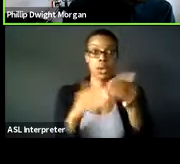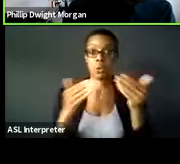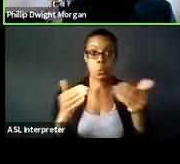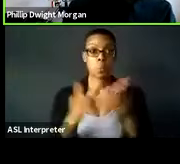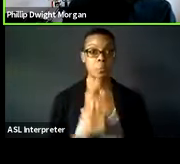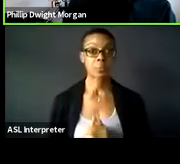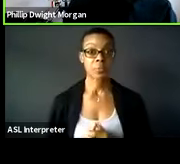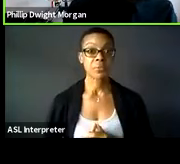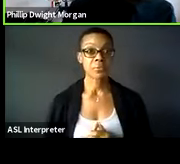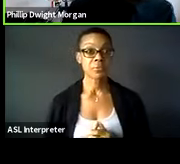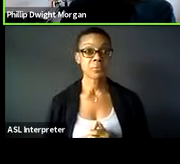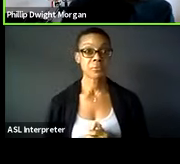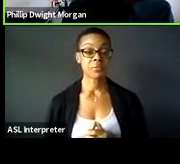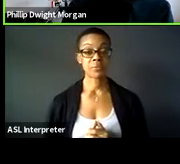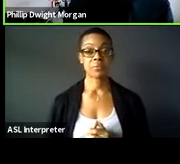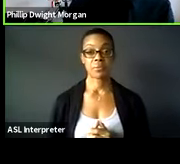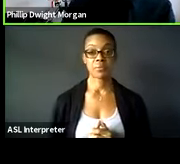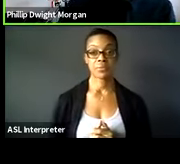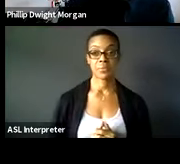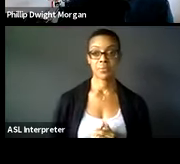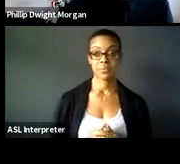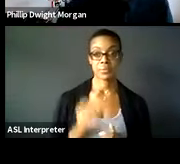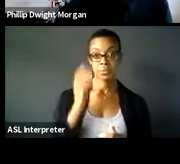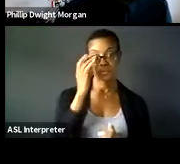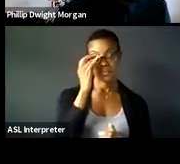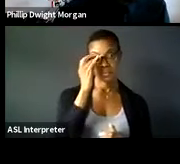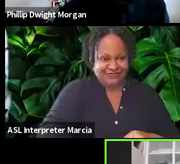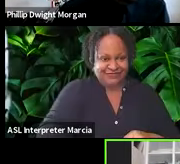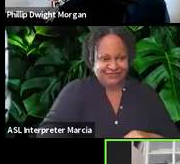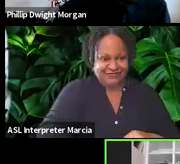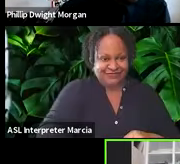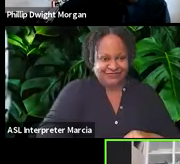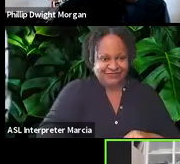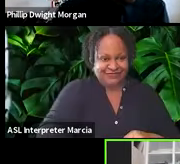just jump in as you see fit.